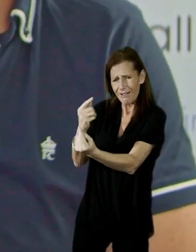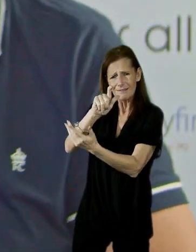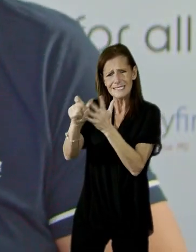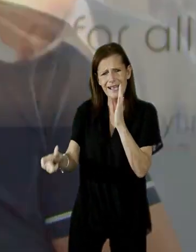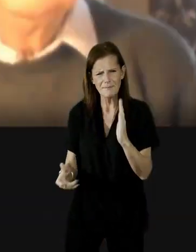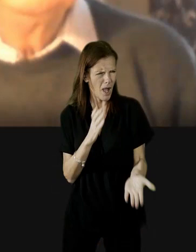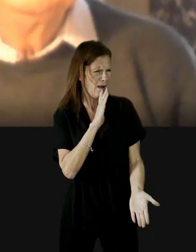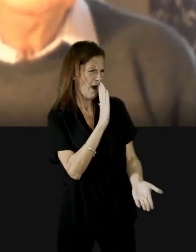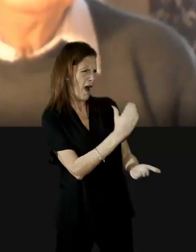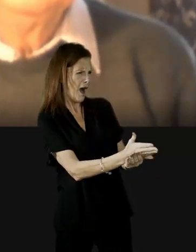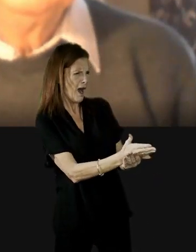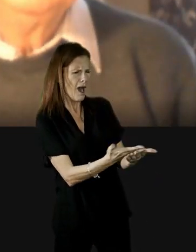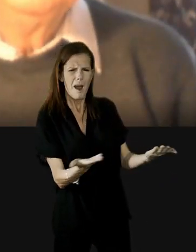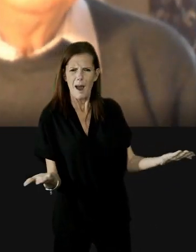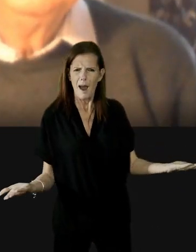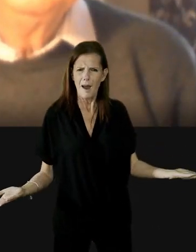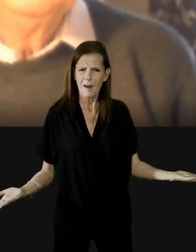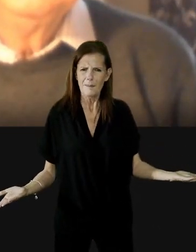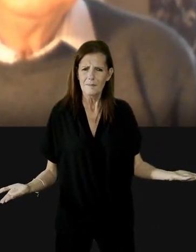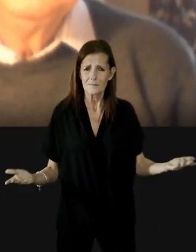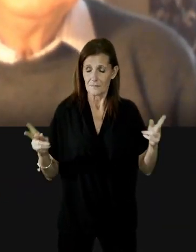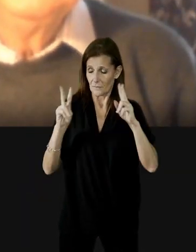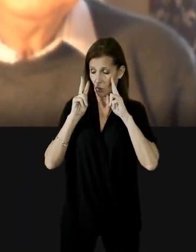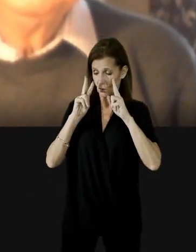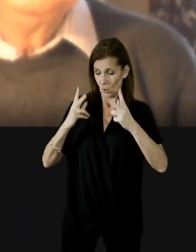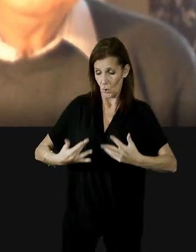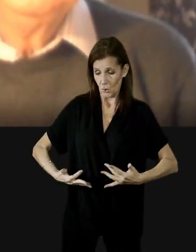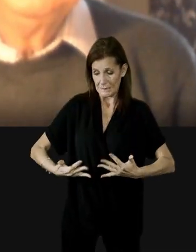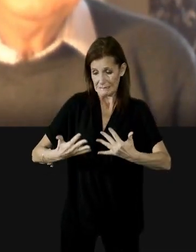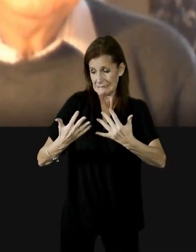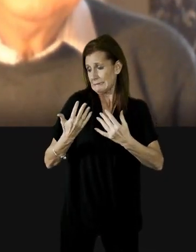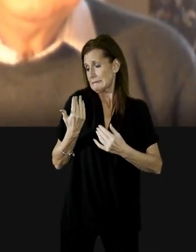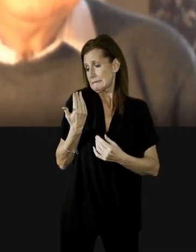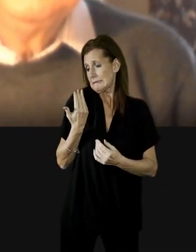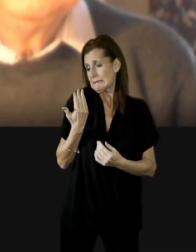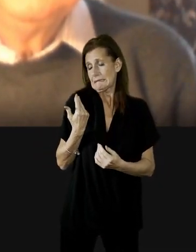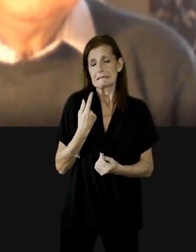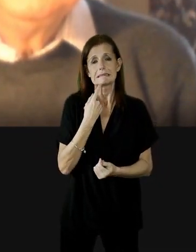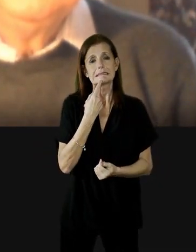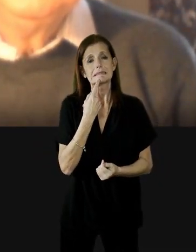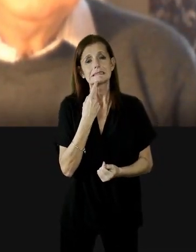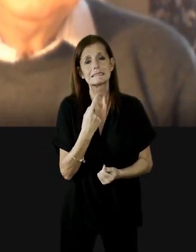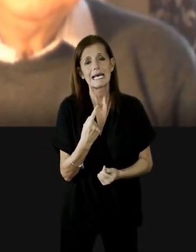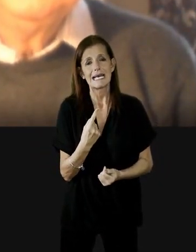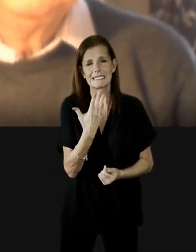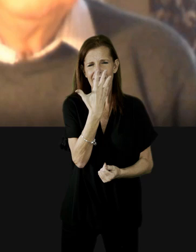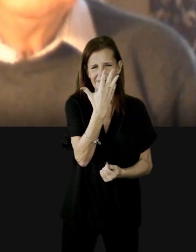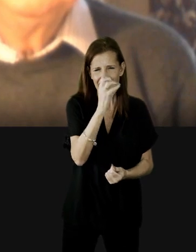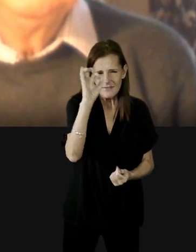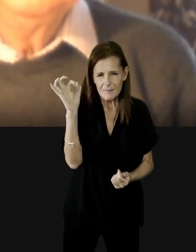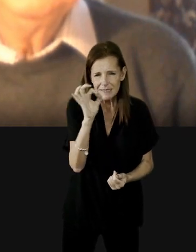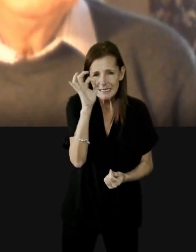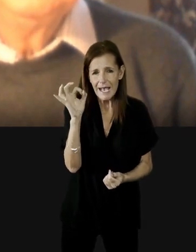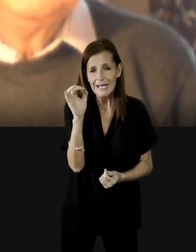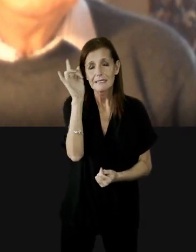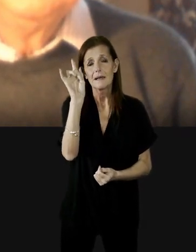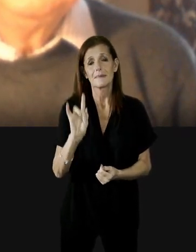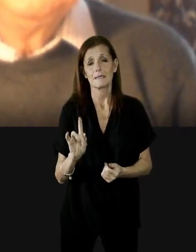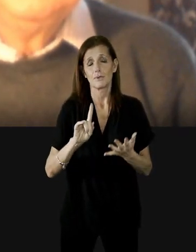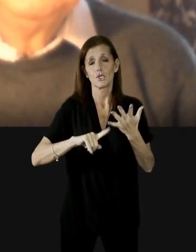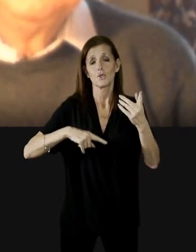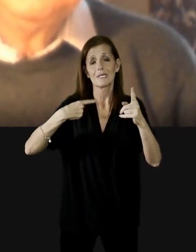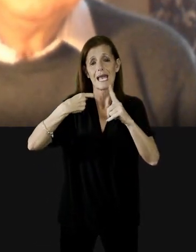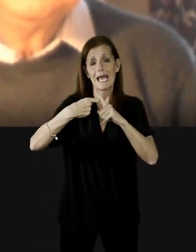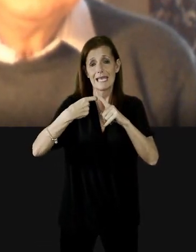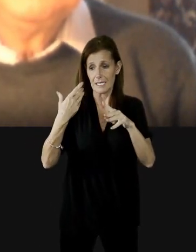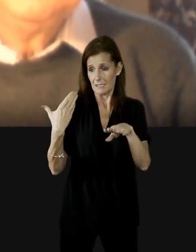isn't there? Oh, absolutely. And I saw a statistic the other week that says that 50% of people